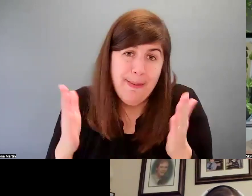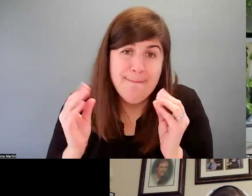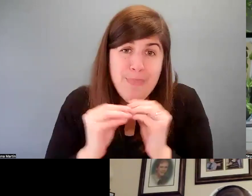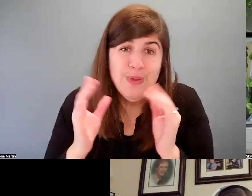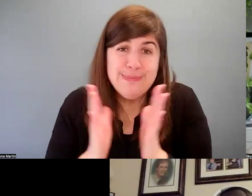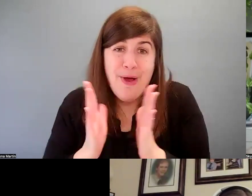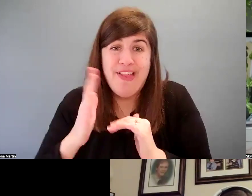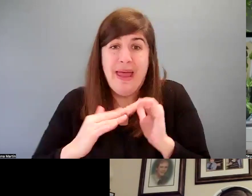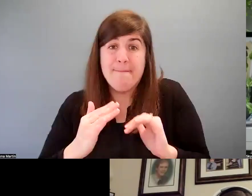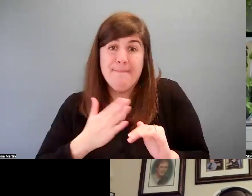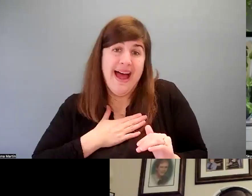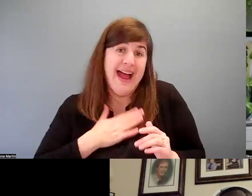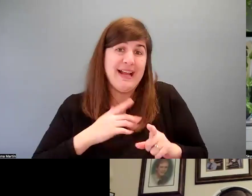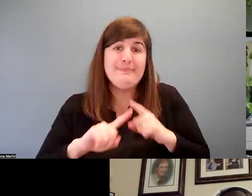but